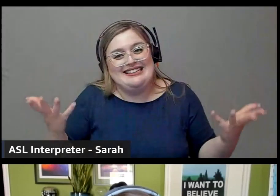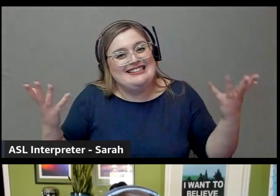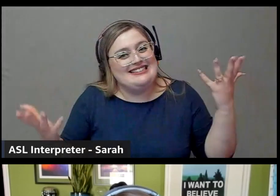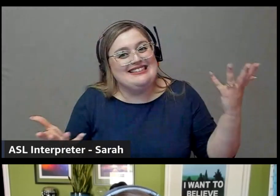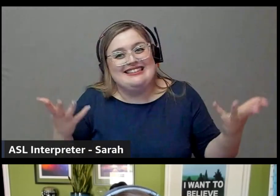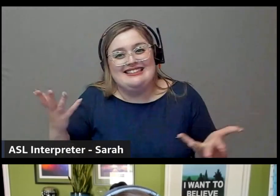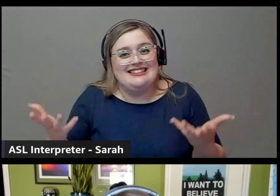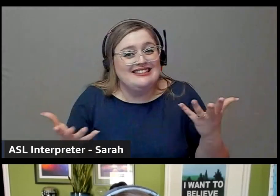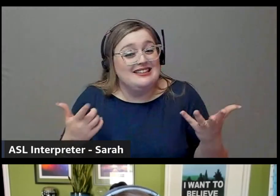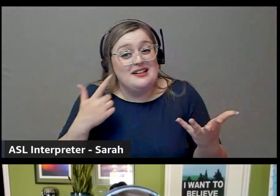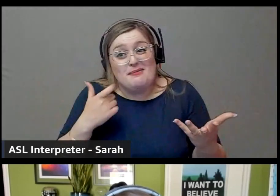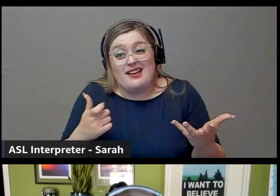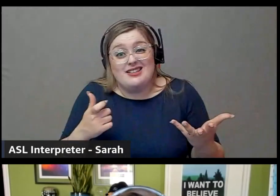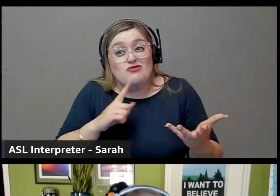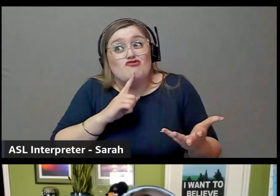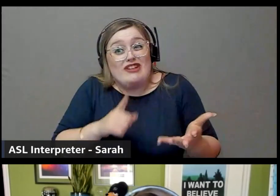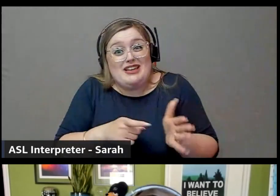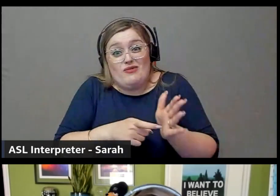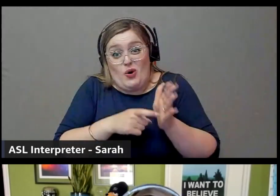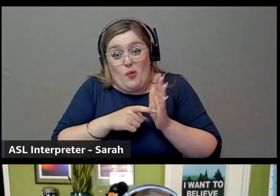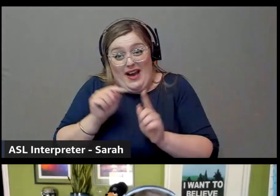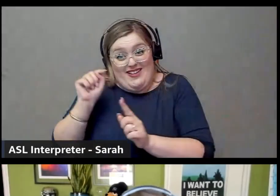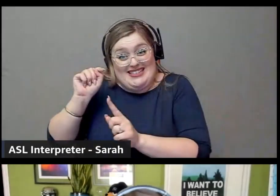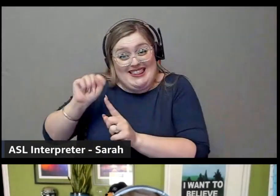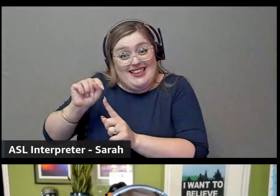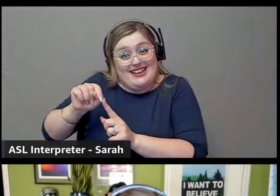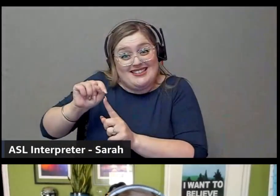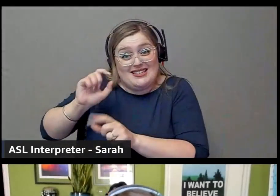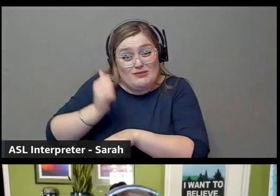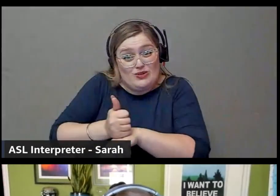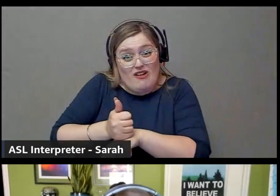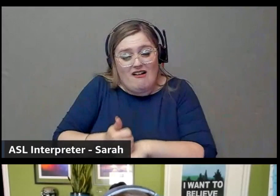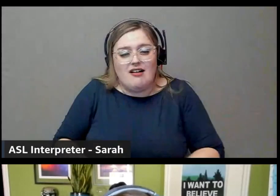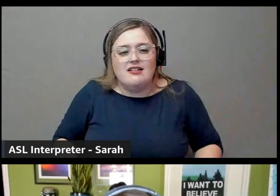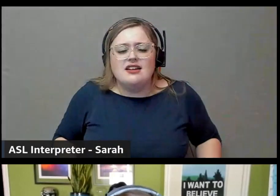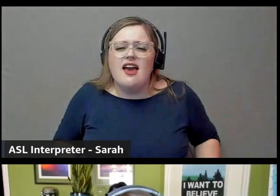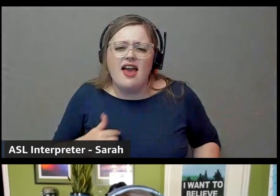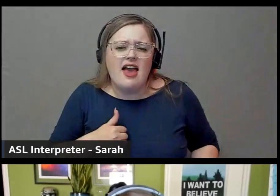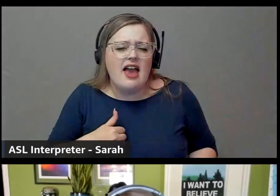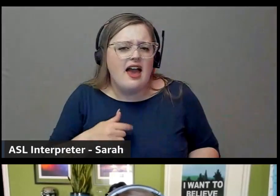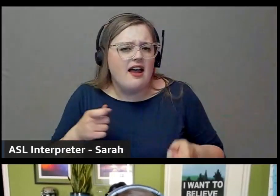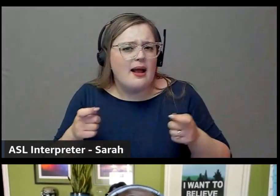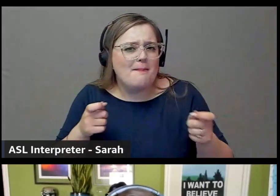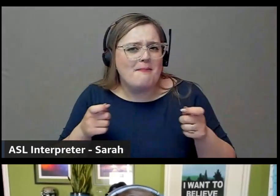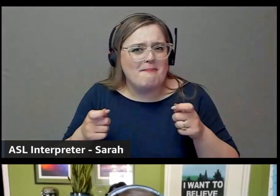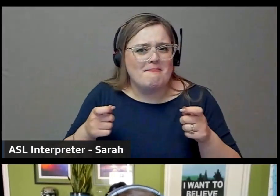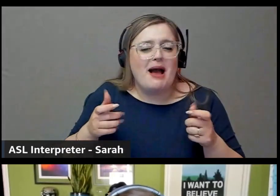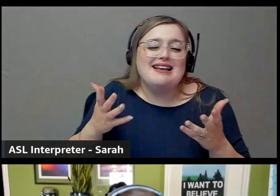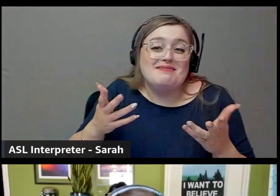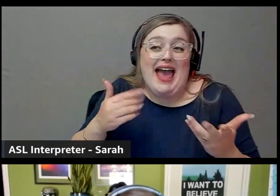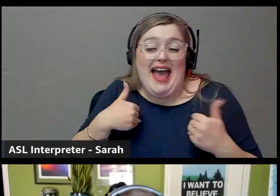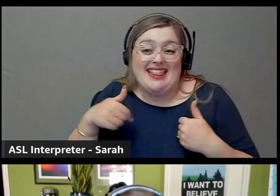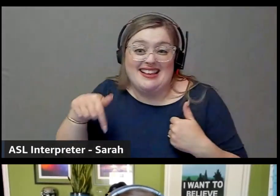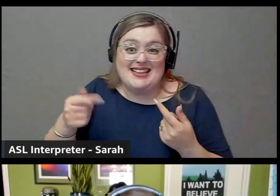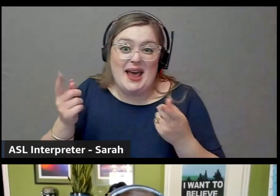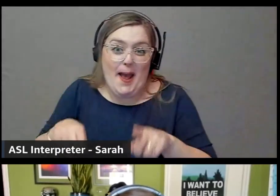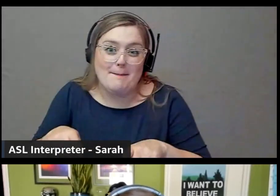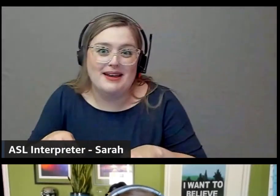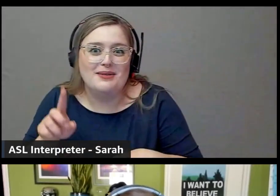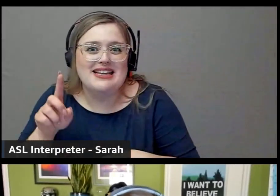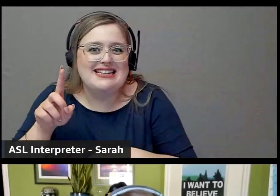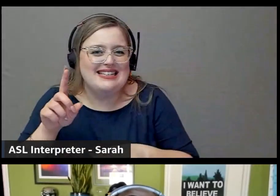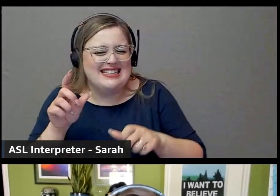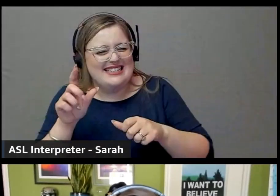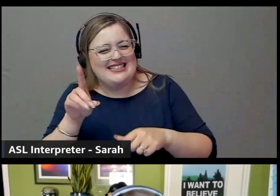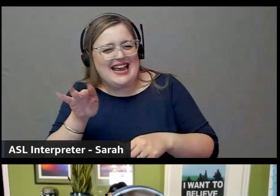this thing really needs to be installed. And, I've even dealt with this once when I was dealing with a data science project. We just needed like 0 latency between